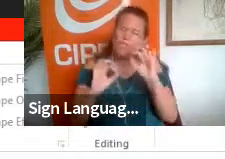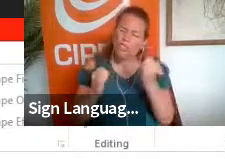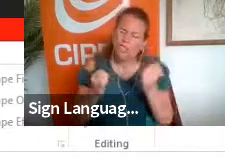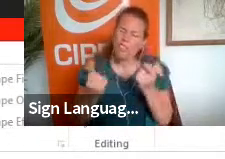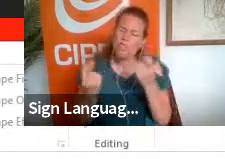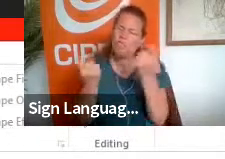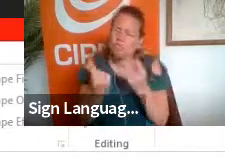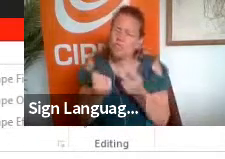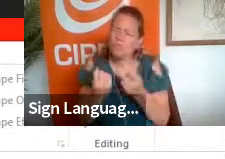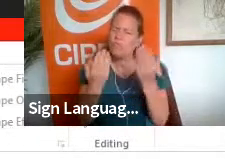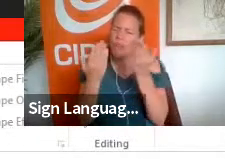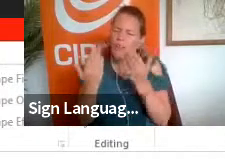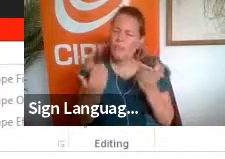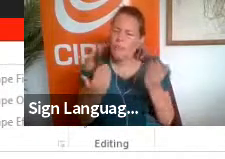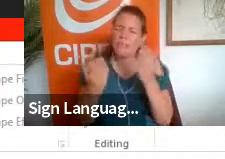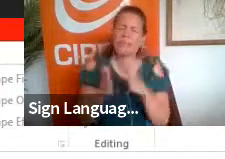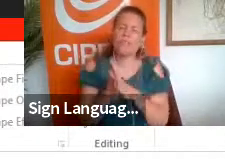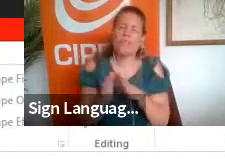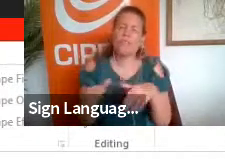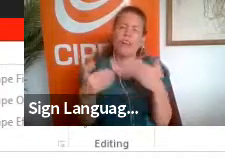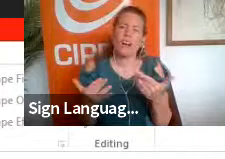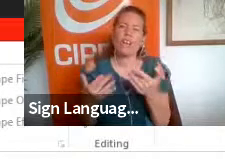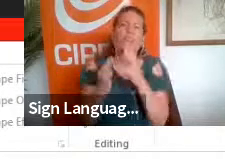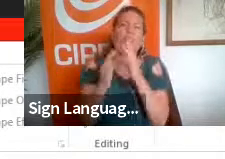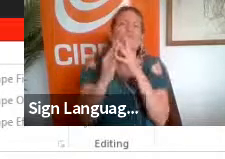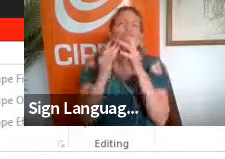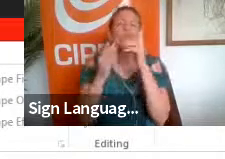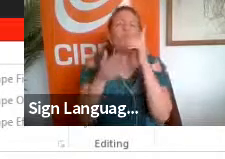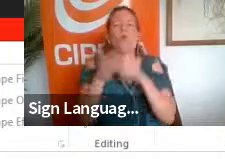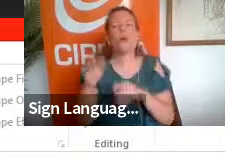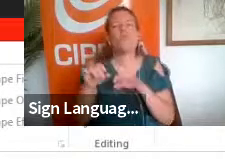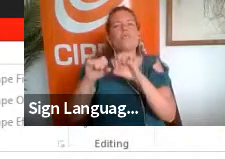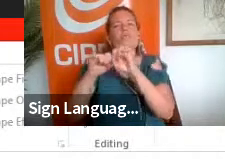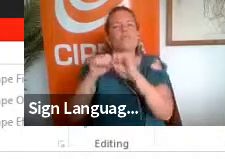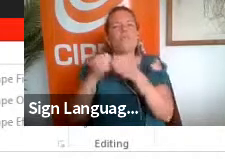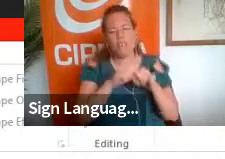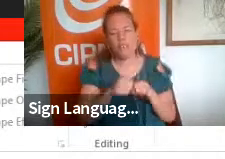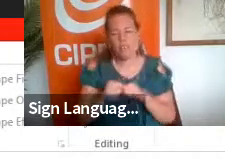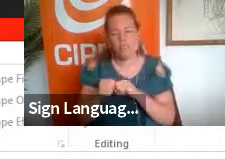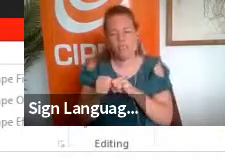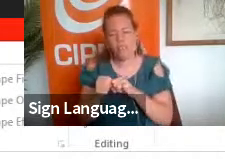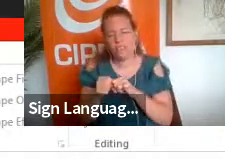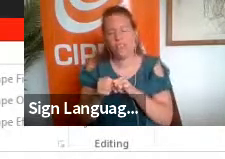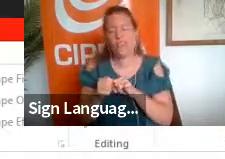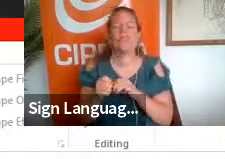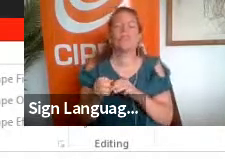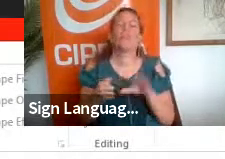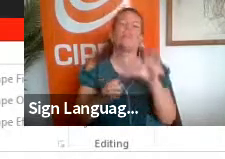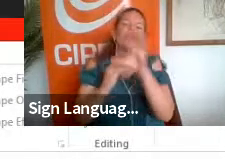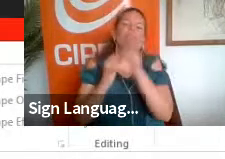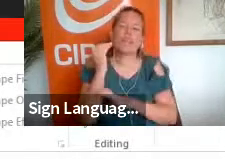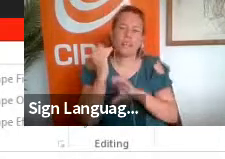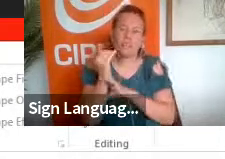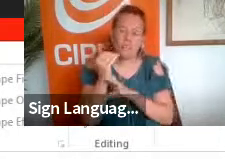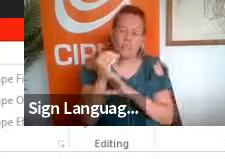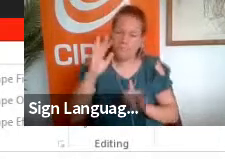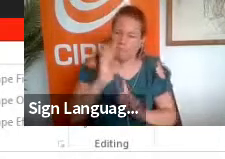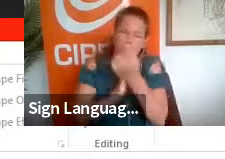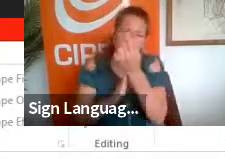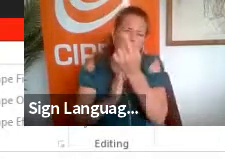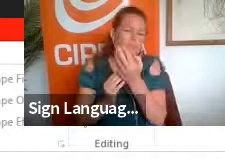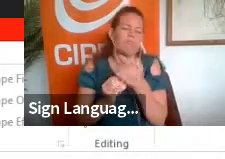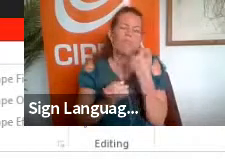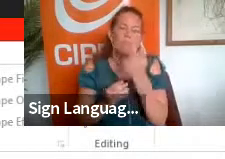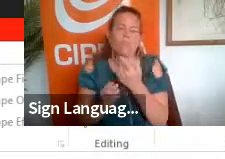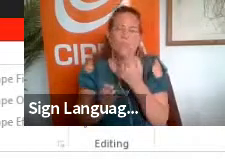you know, the prevalent types of violations on the continent, which countries or regions they're prevalent in, how many are